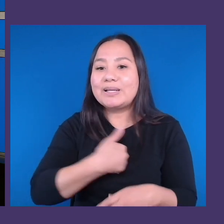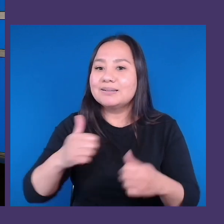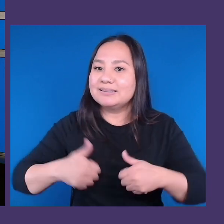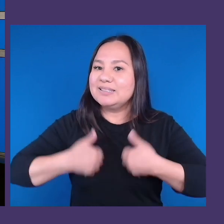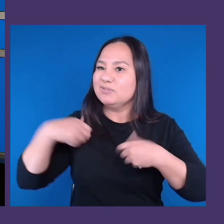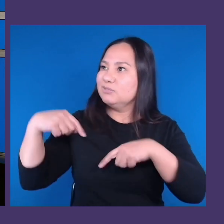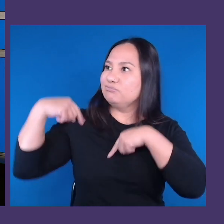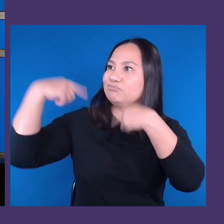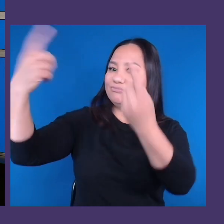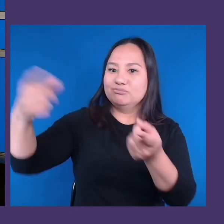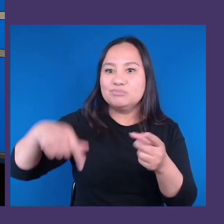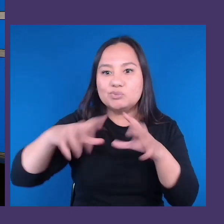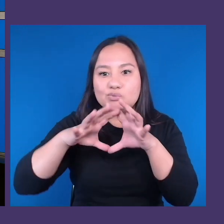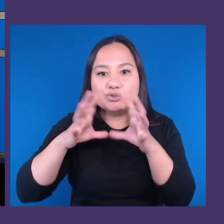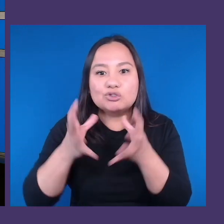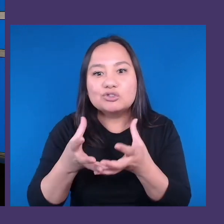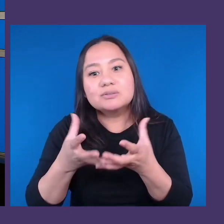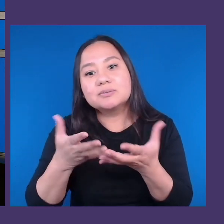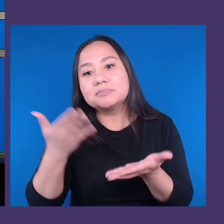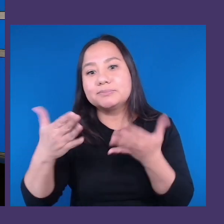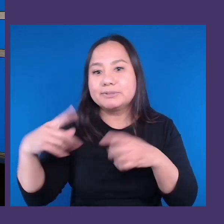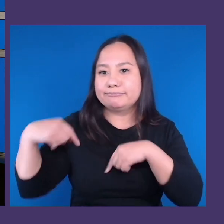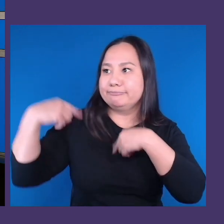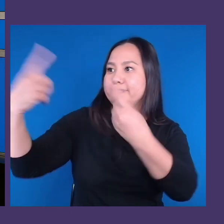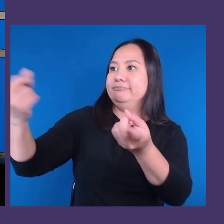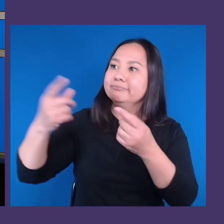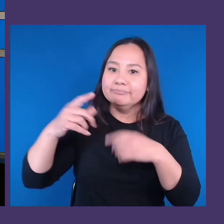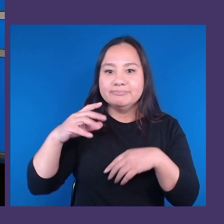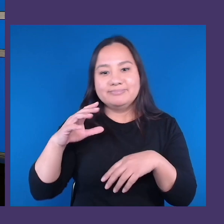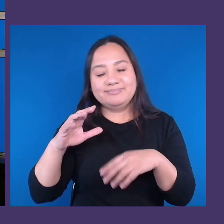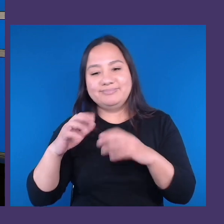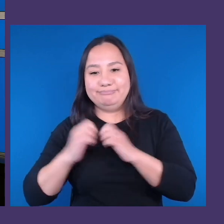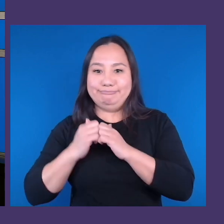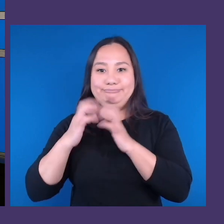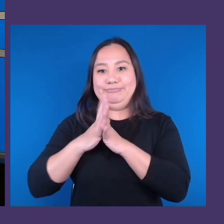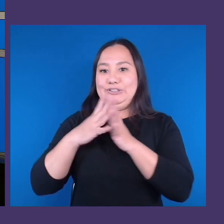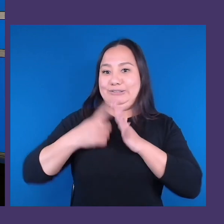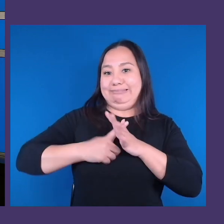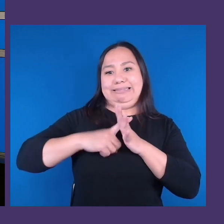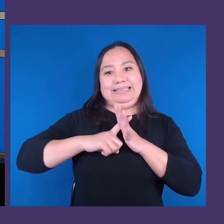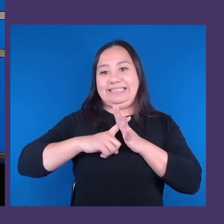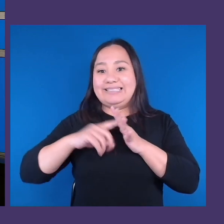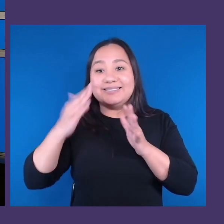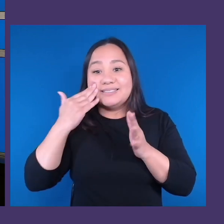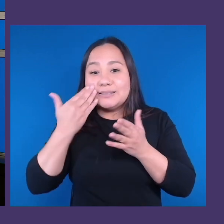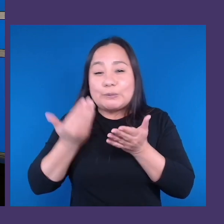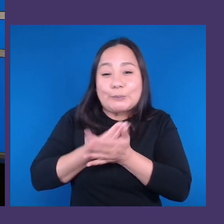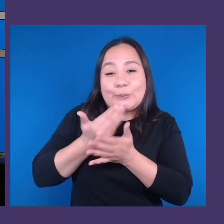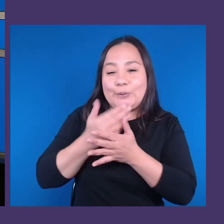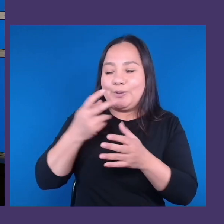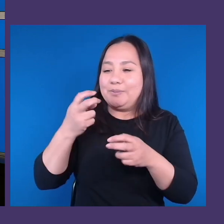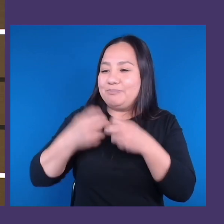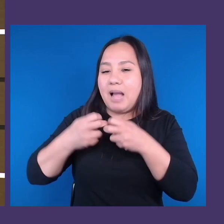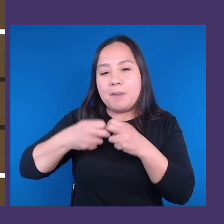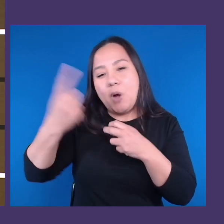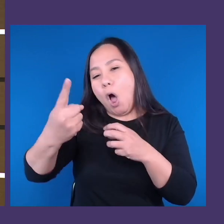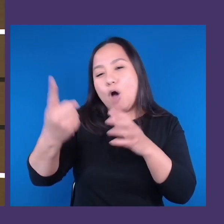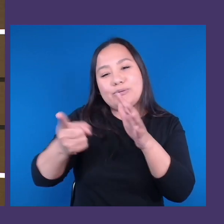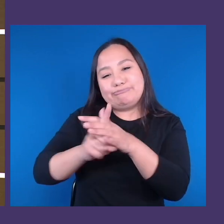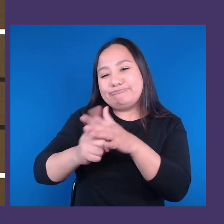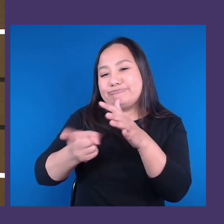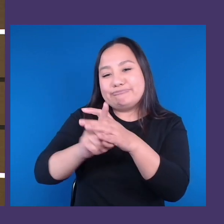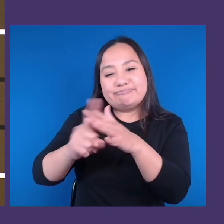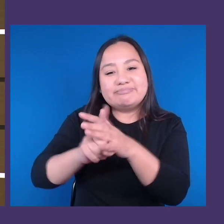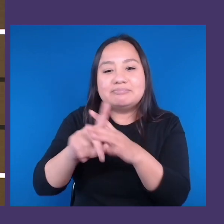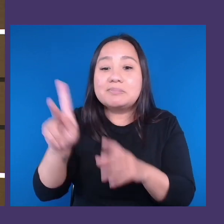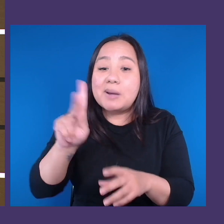of civilization, where somehow new problems always arise. People don't always get along.